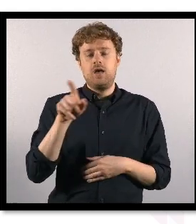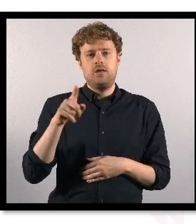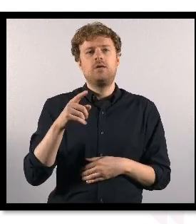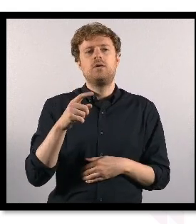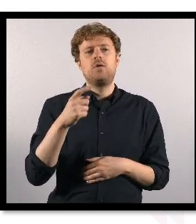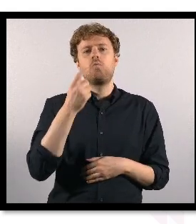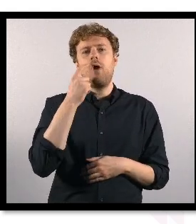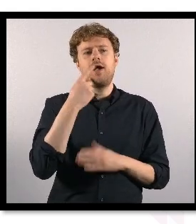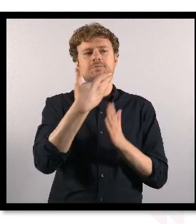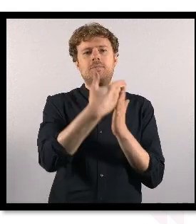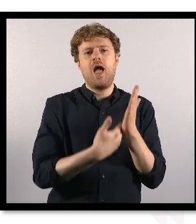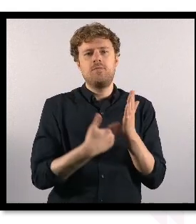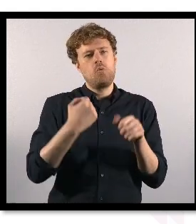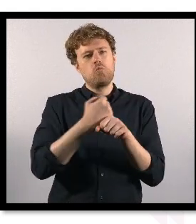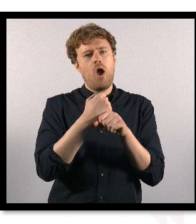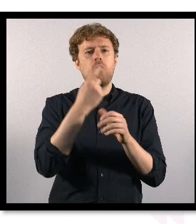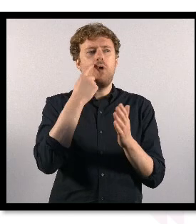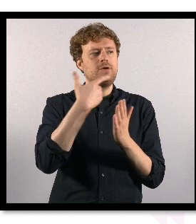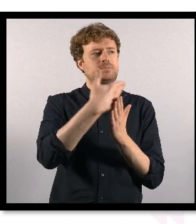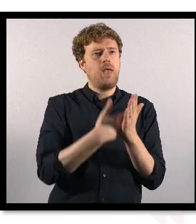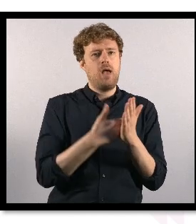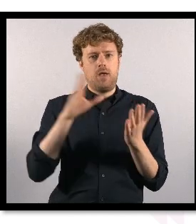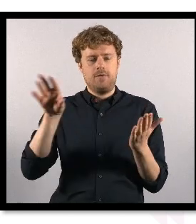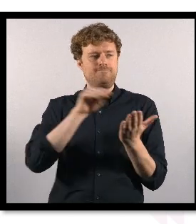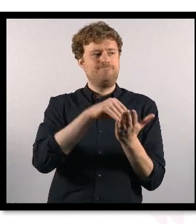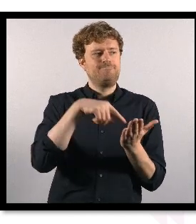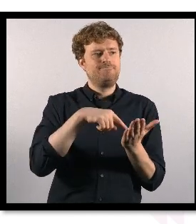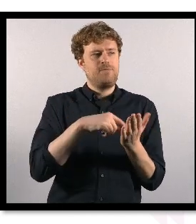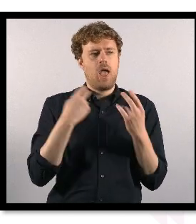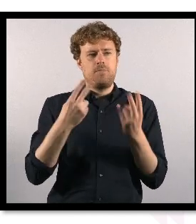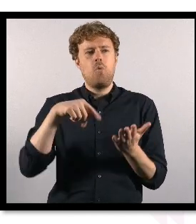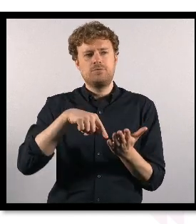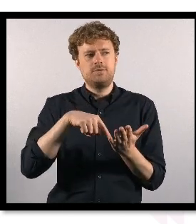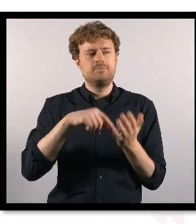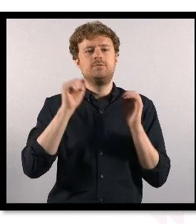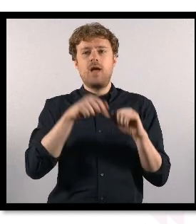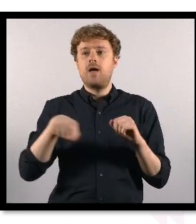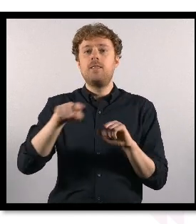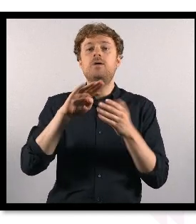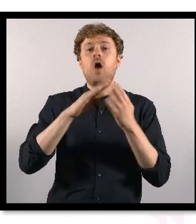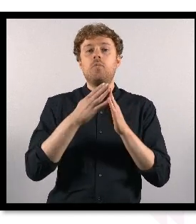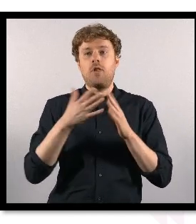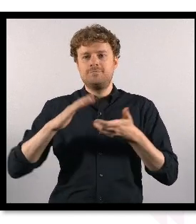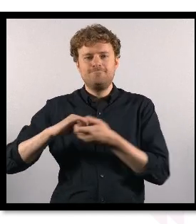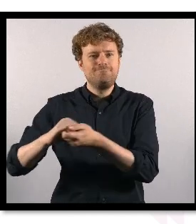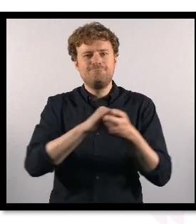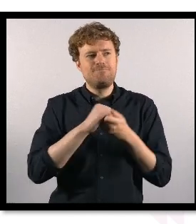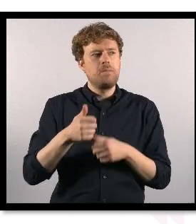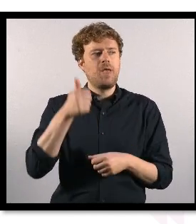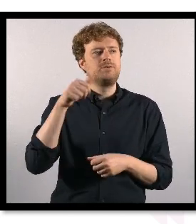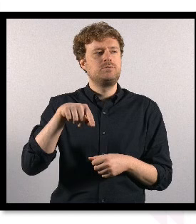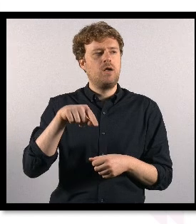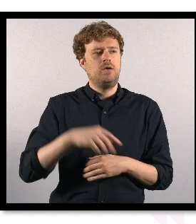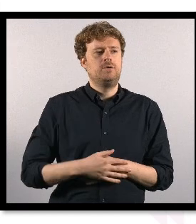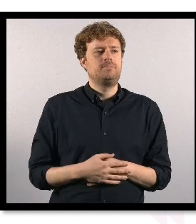criteria. At the same time, we aim to use initiatives for cross-foundation collaboration as well, because we aim to have a closer